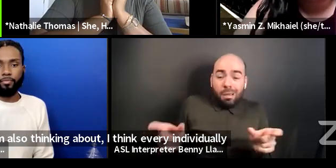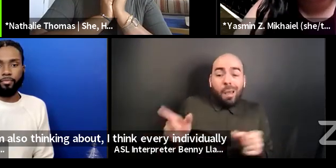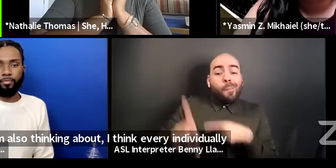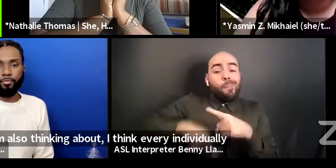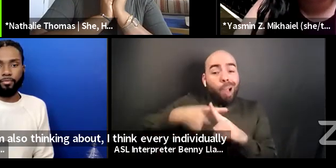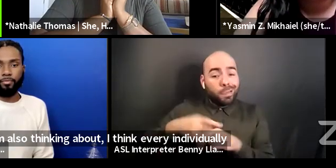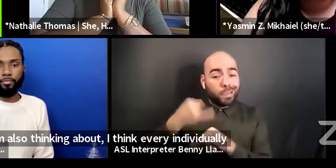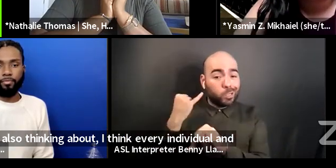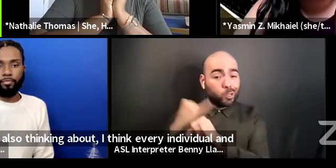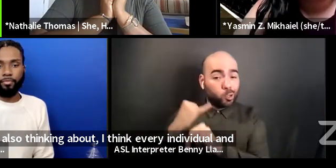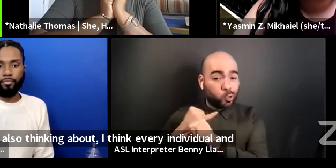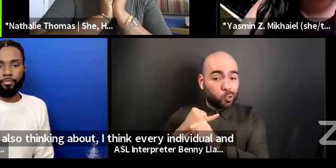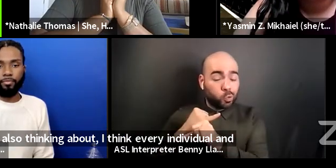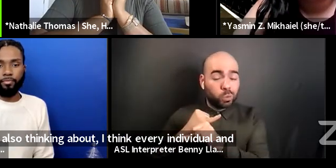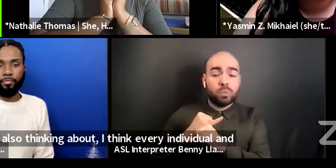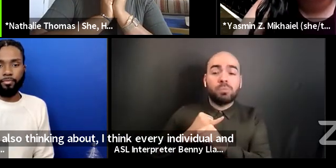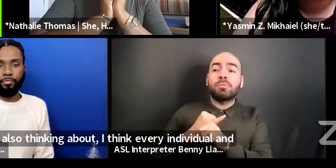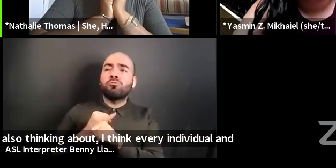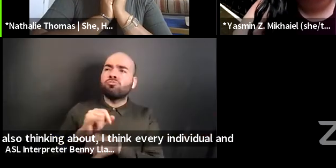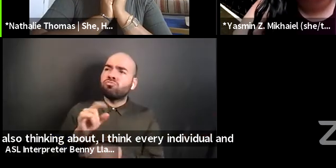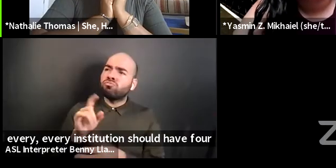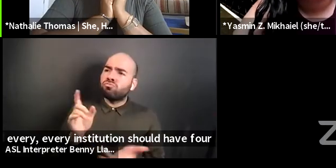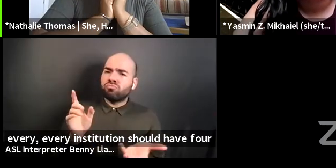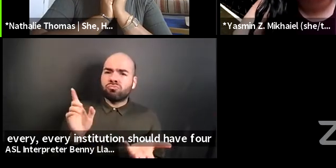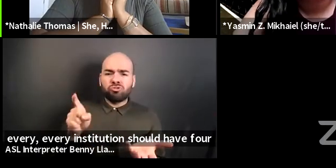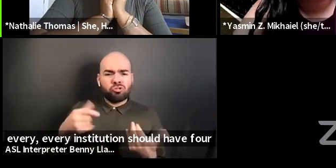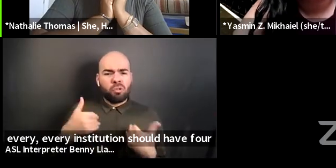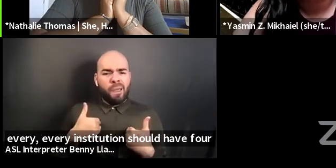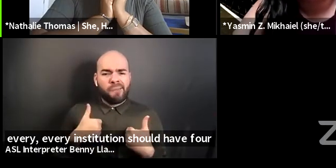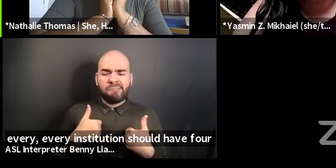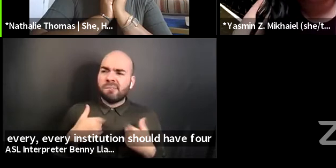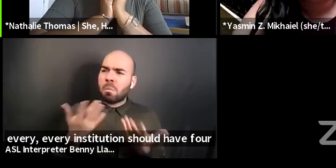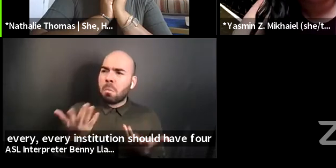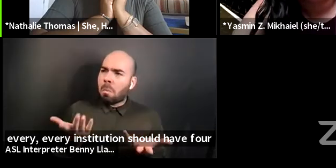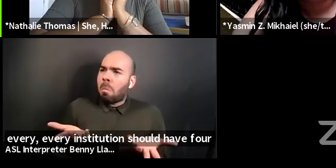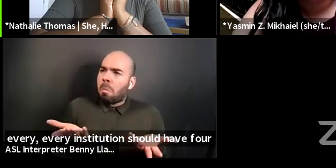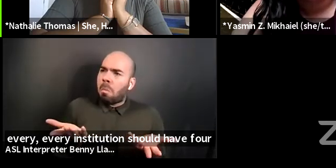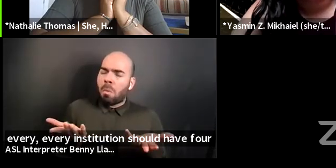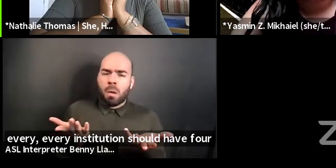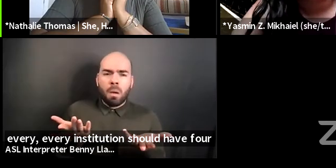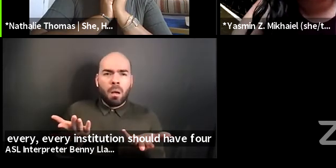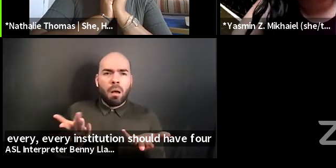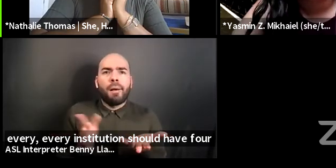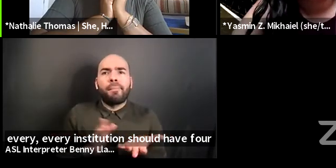institution should have, for better lack of words, a